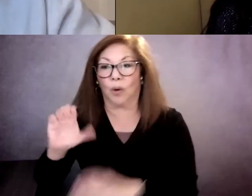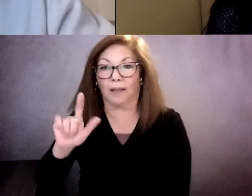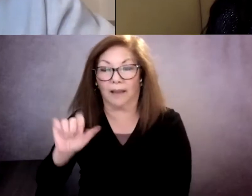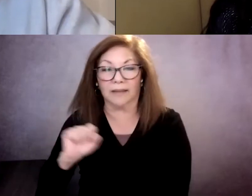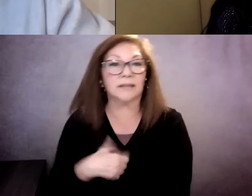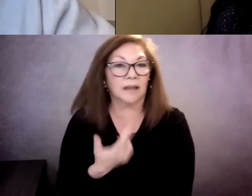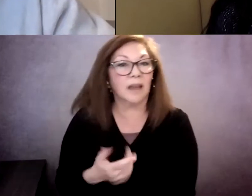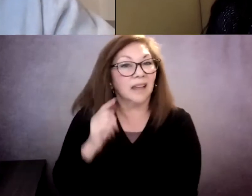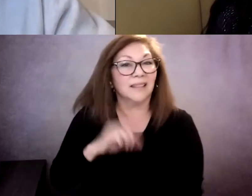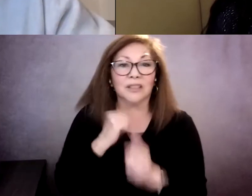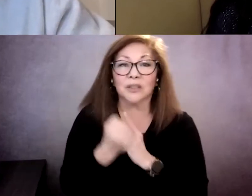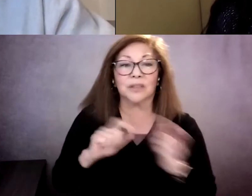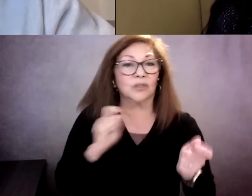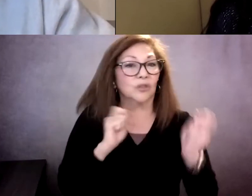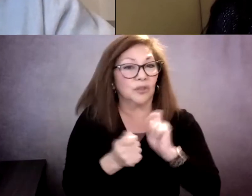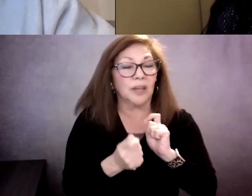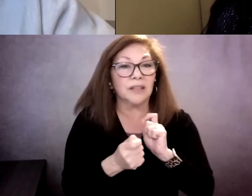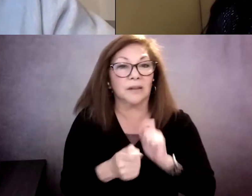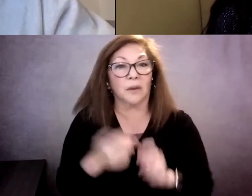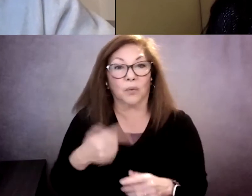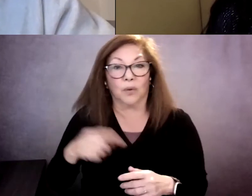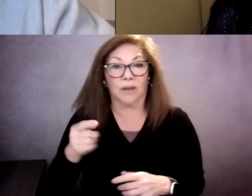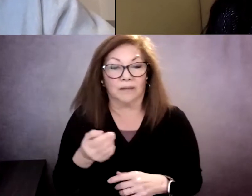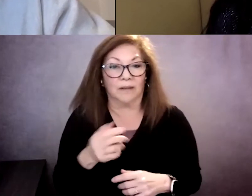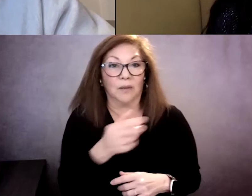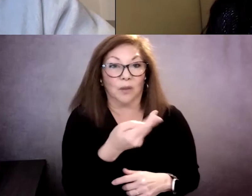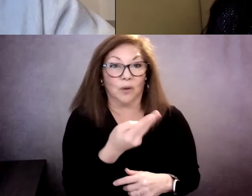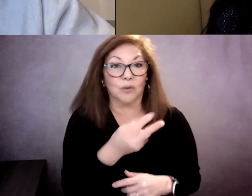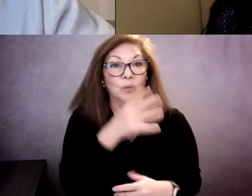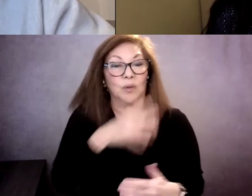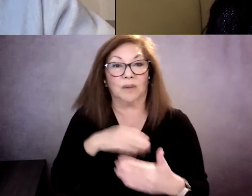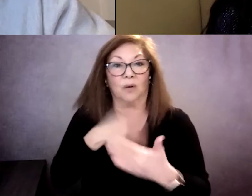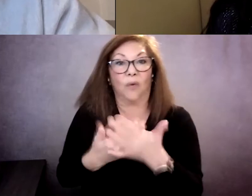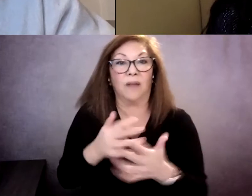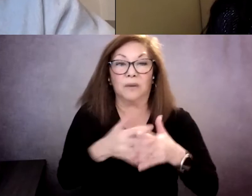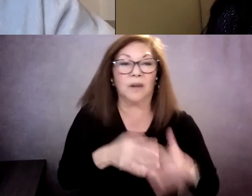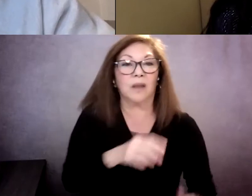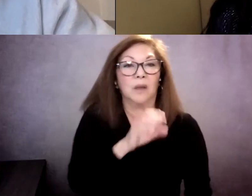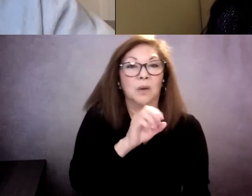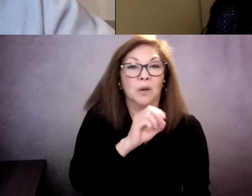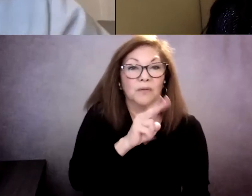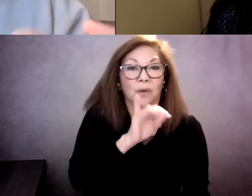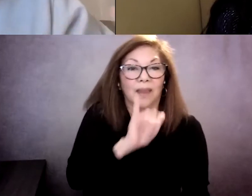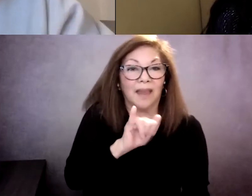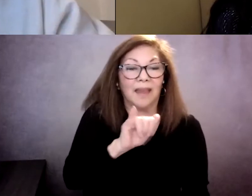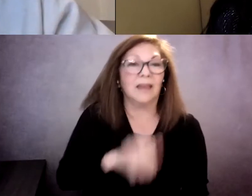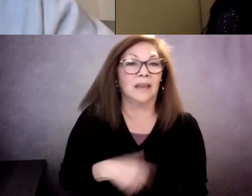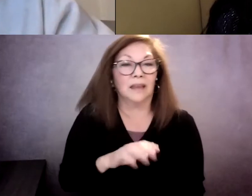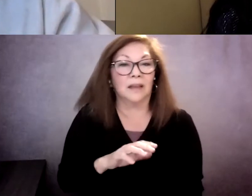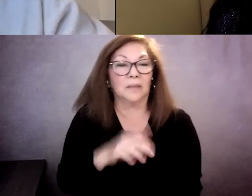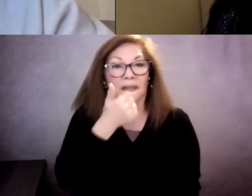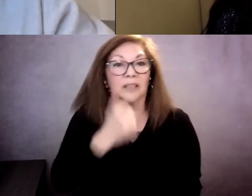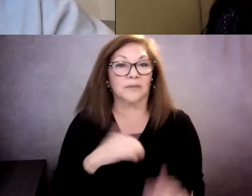circumstances shifted in some way when they arrived in America. For Bouet, certainly was the case that because of her